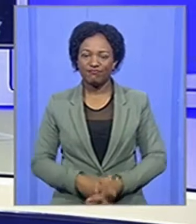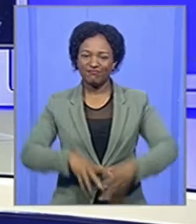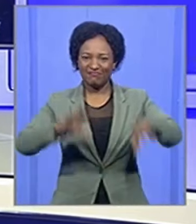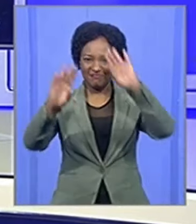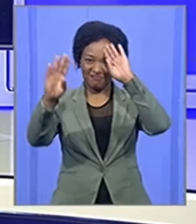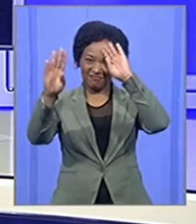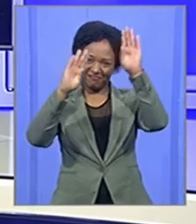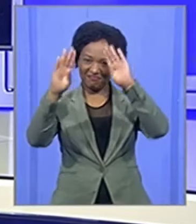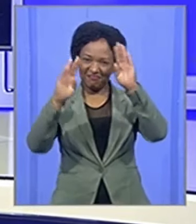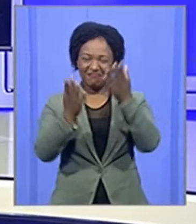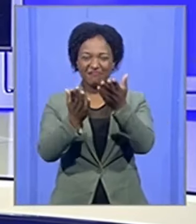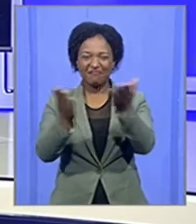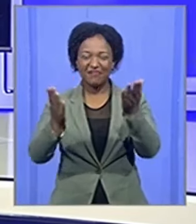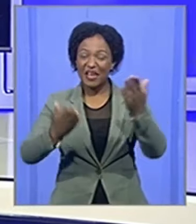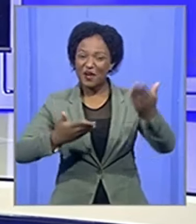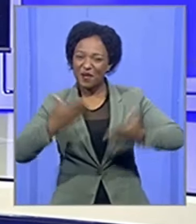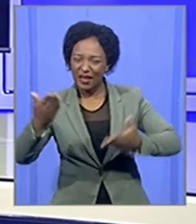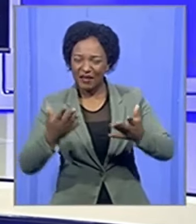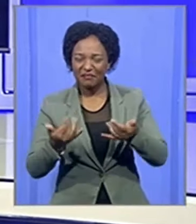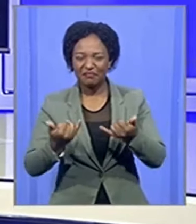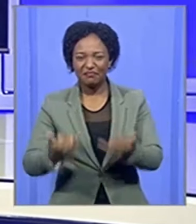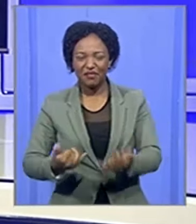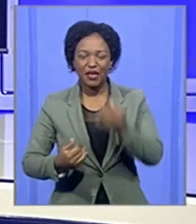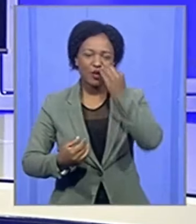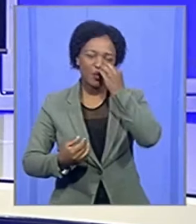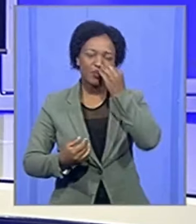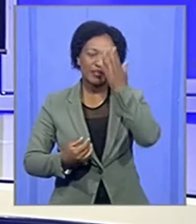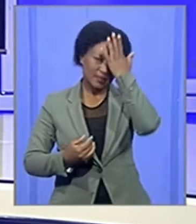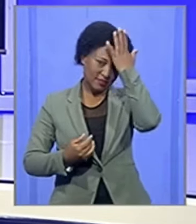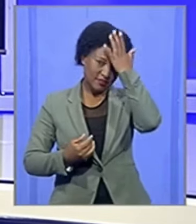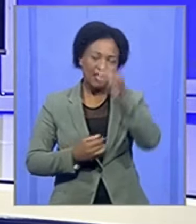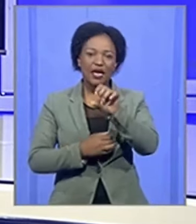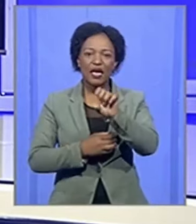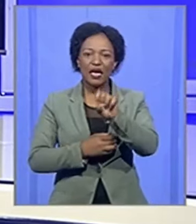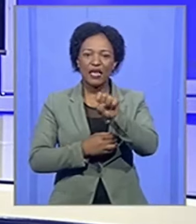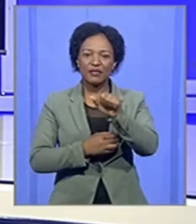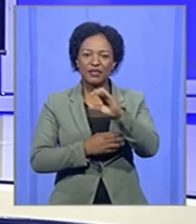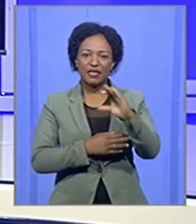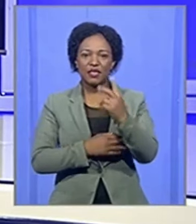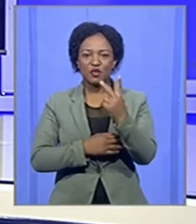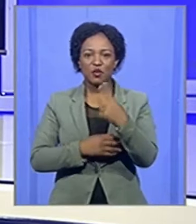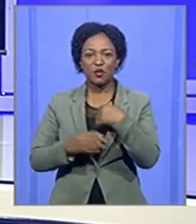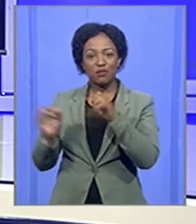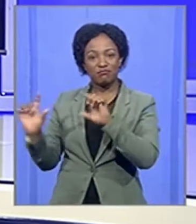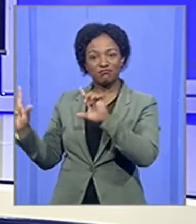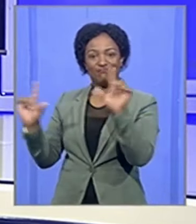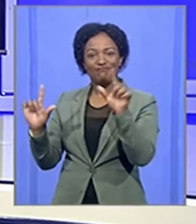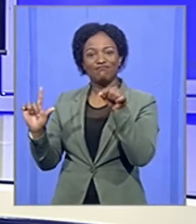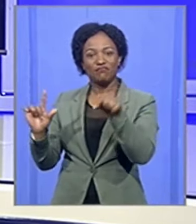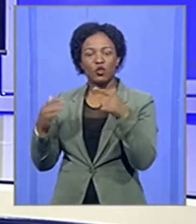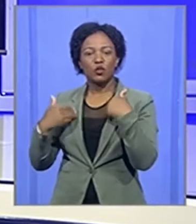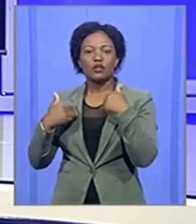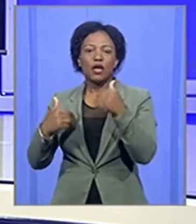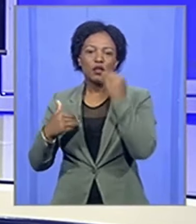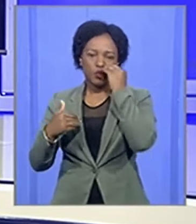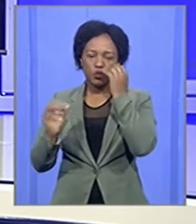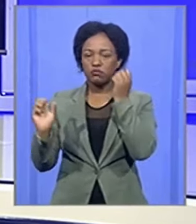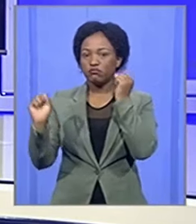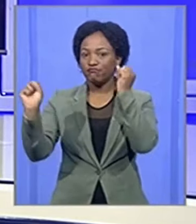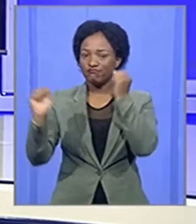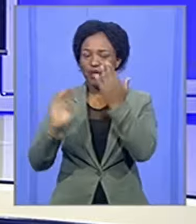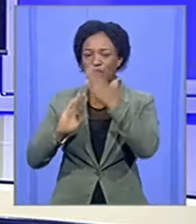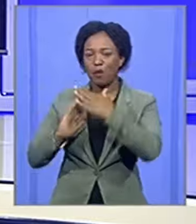Thobela ka lapeng re le amogela go ditaba tša Sepedi mo go SABC 2 gomme molautšana wo o ra gore re thomile ditabeng tša rena gomme re thoma ka